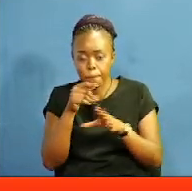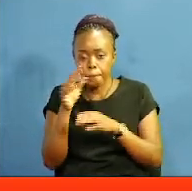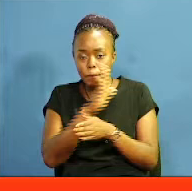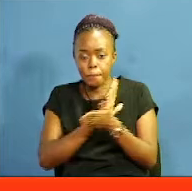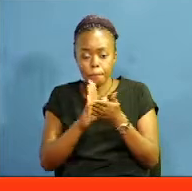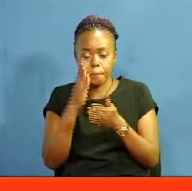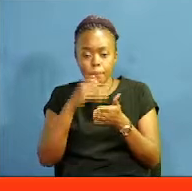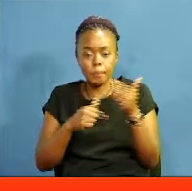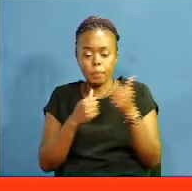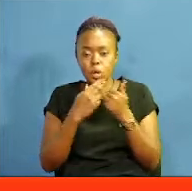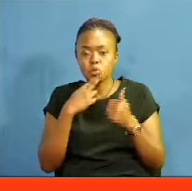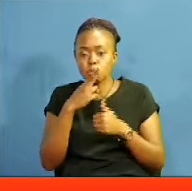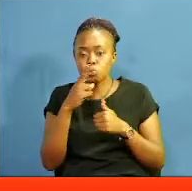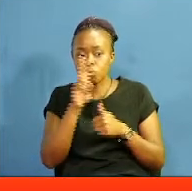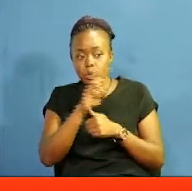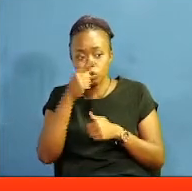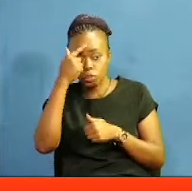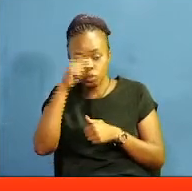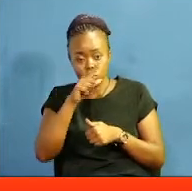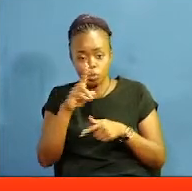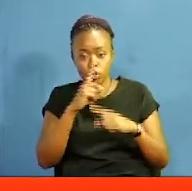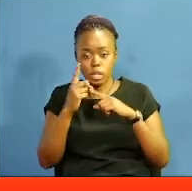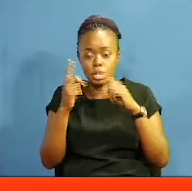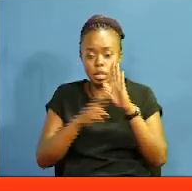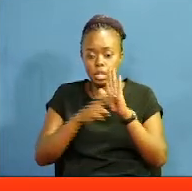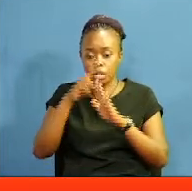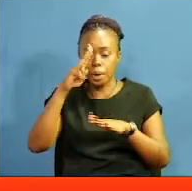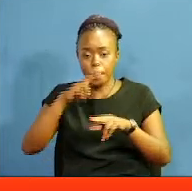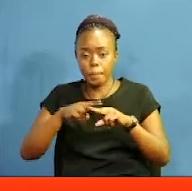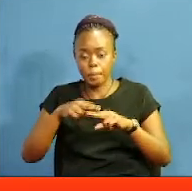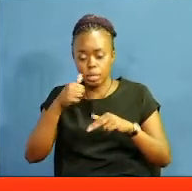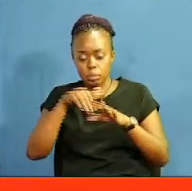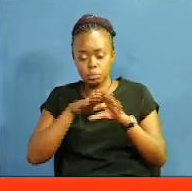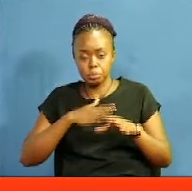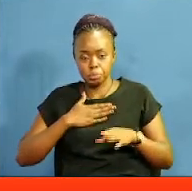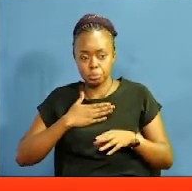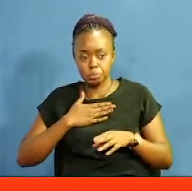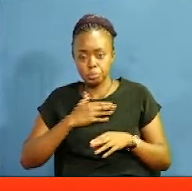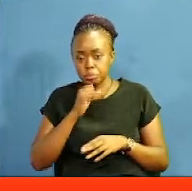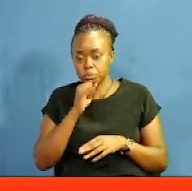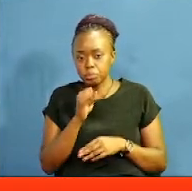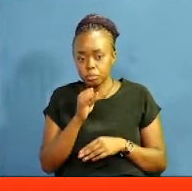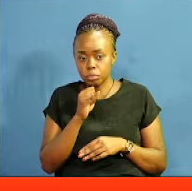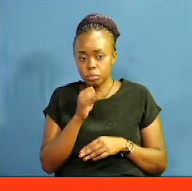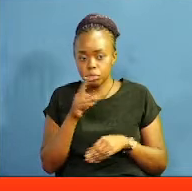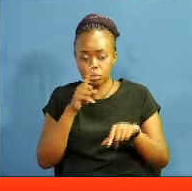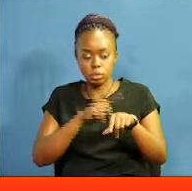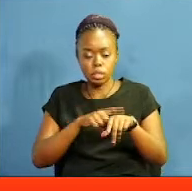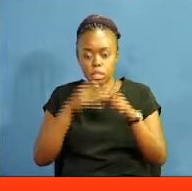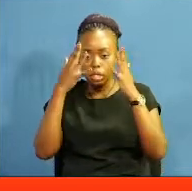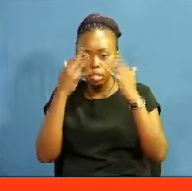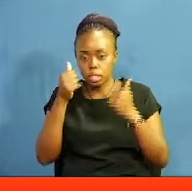region. What are chances do you see for him clinching the top seat? In my opinion, at this